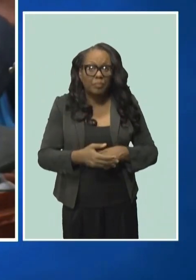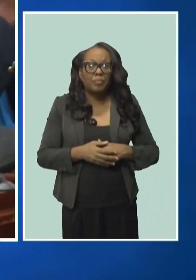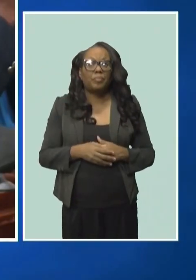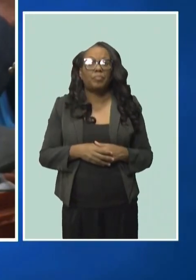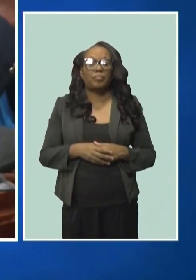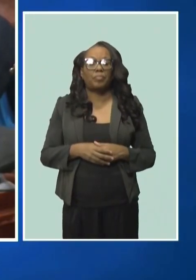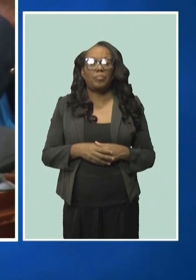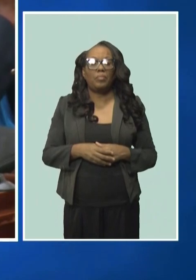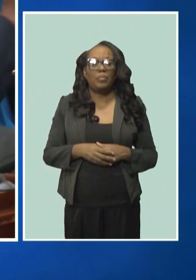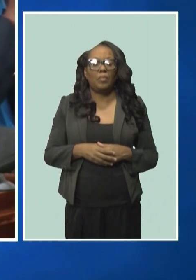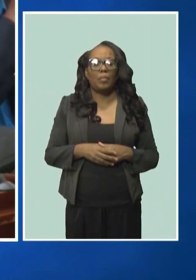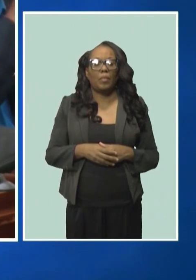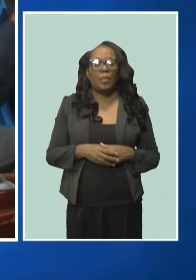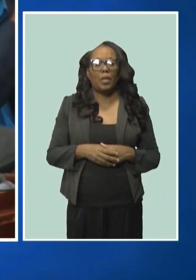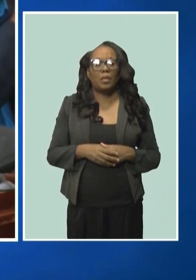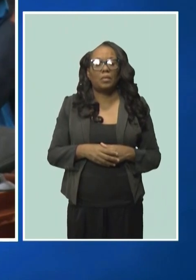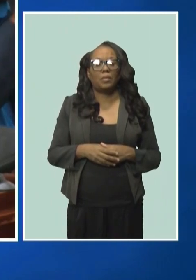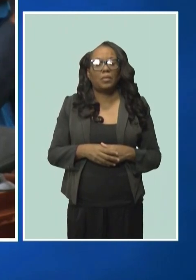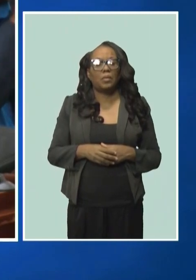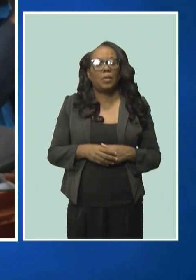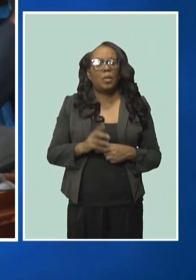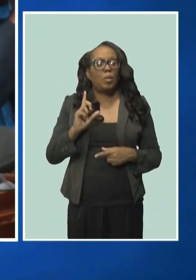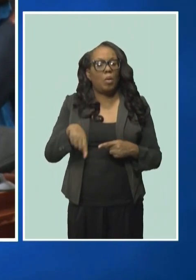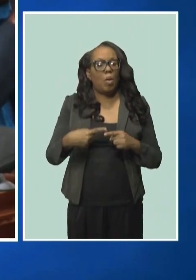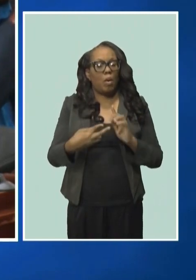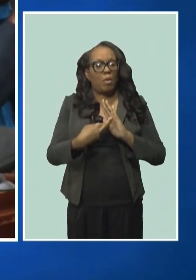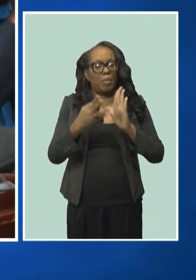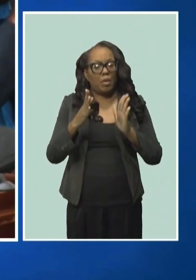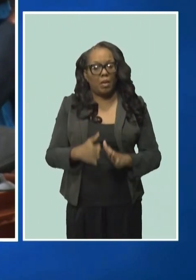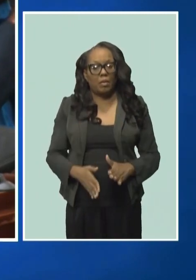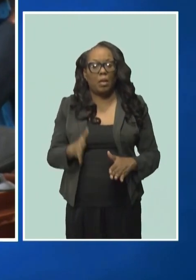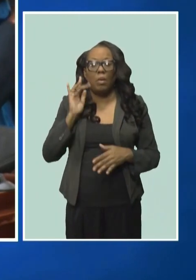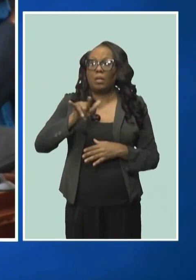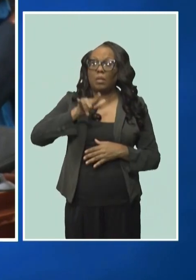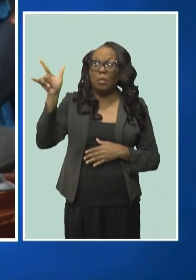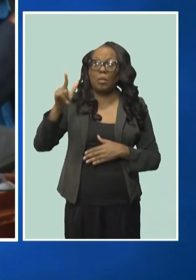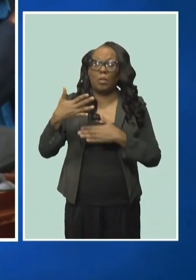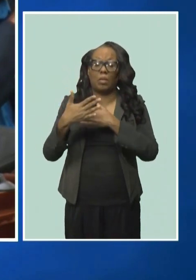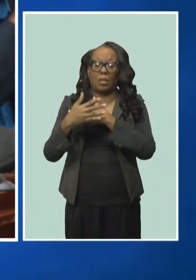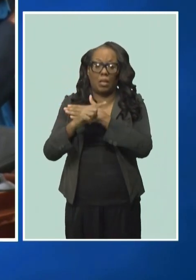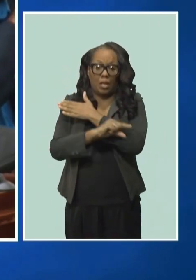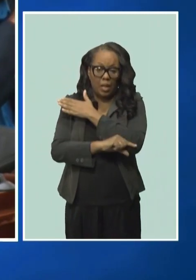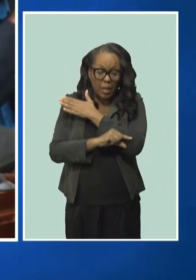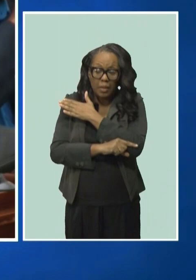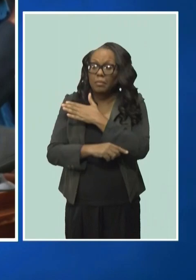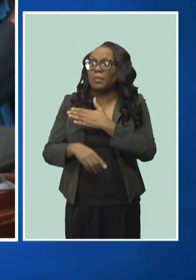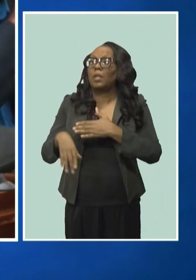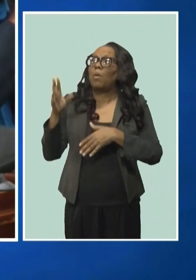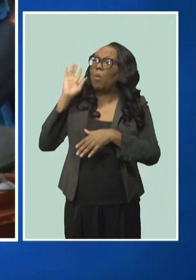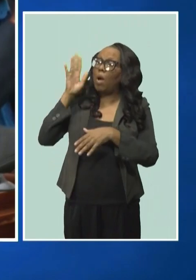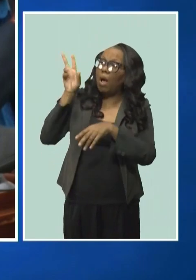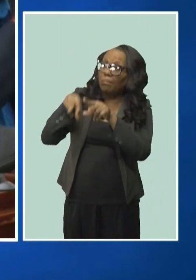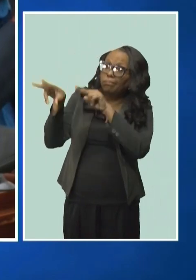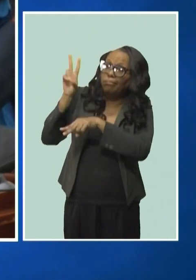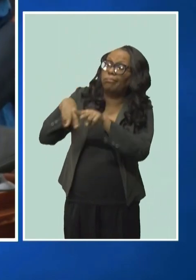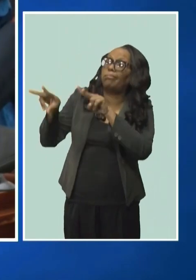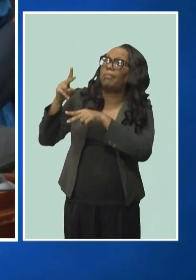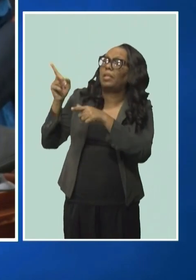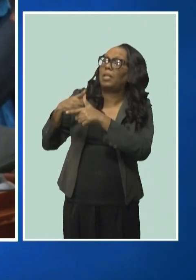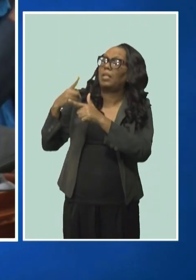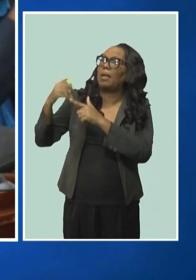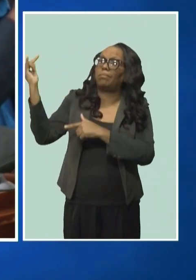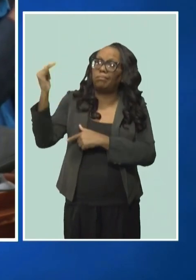goes down to visit all the locations, he'll report back to me the amount of lambs that they have had. He'll report back to